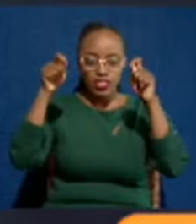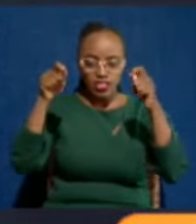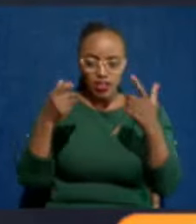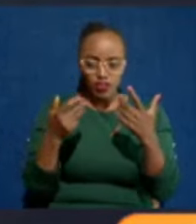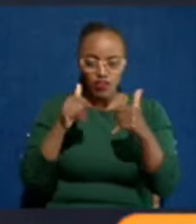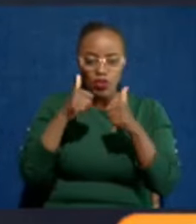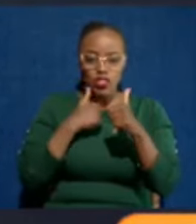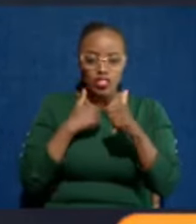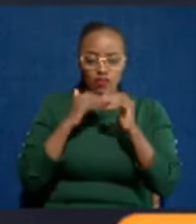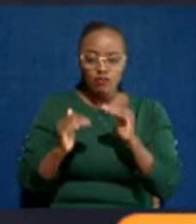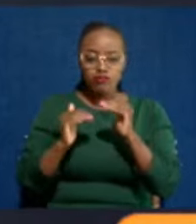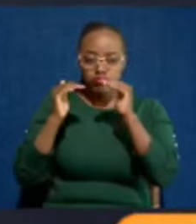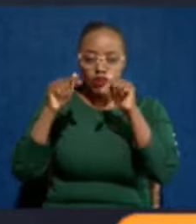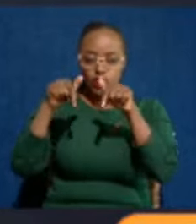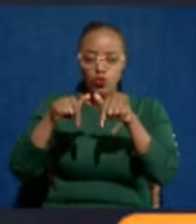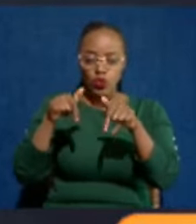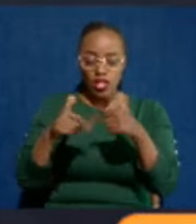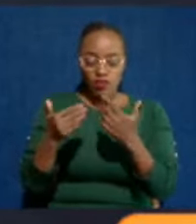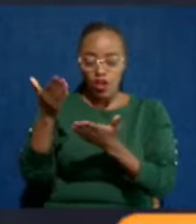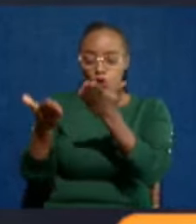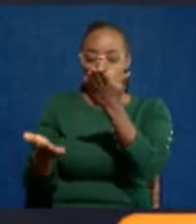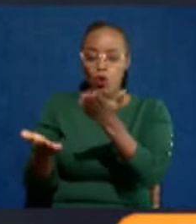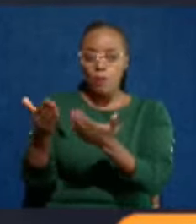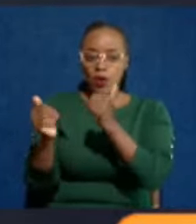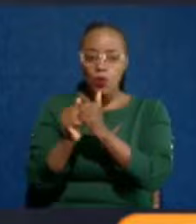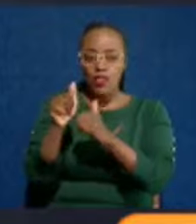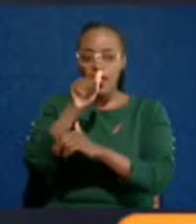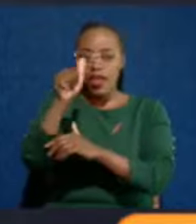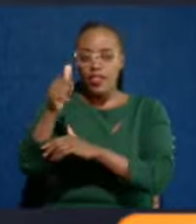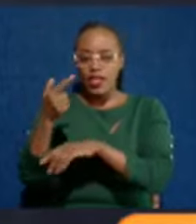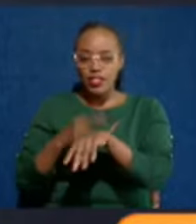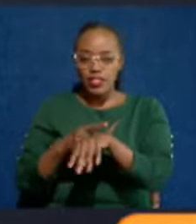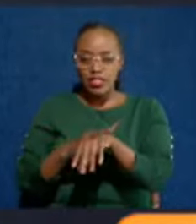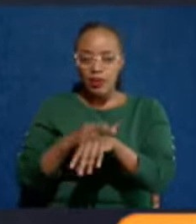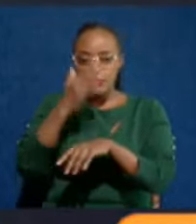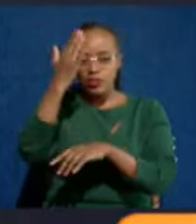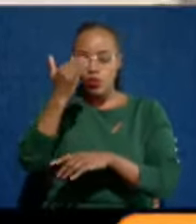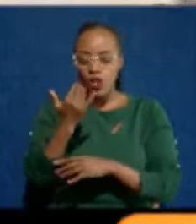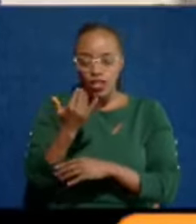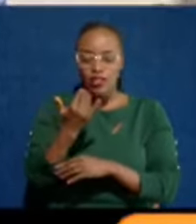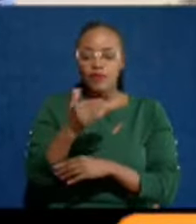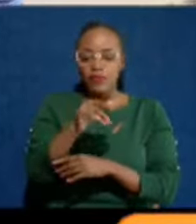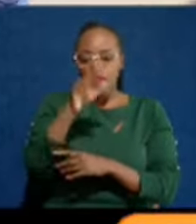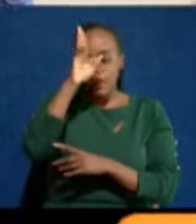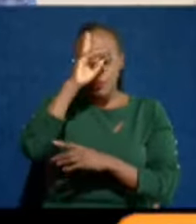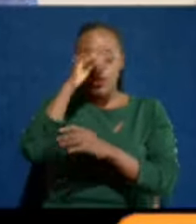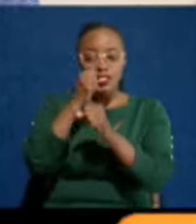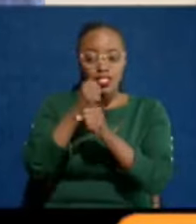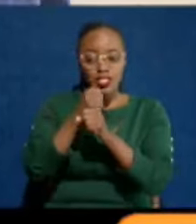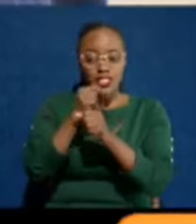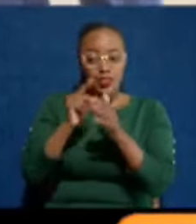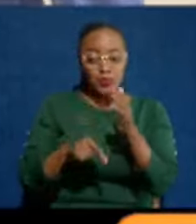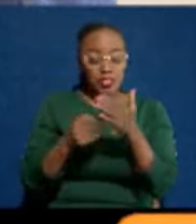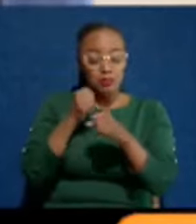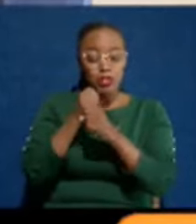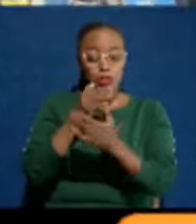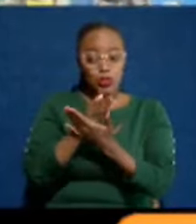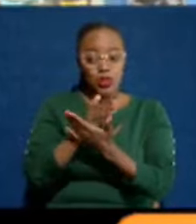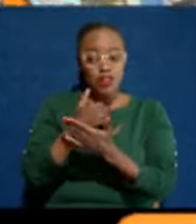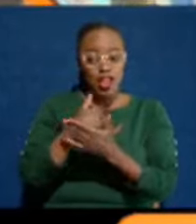not really take place today compared to other times, because what the police did was to make sure there